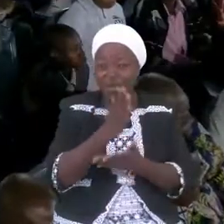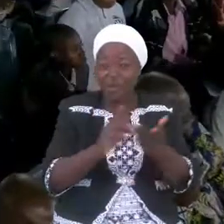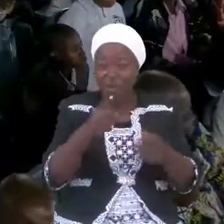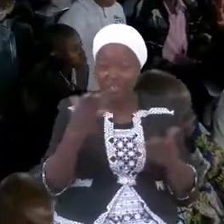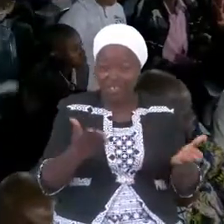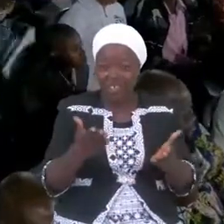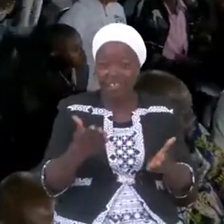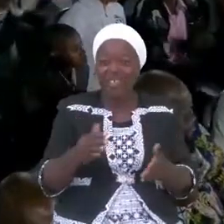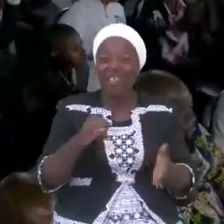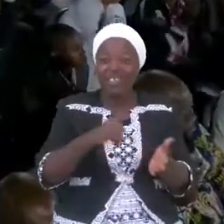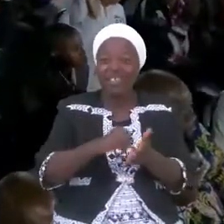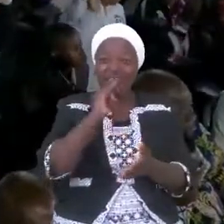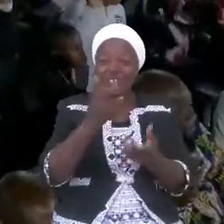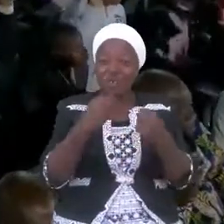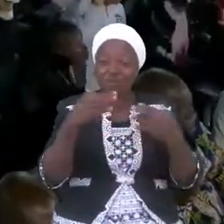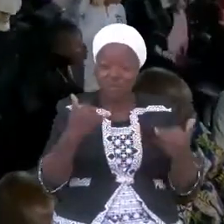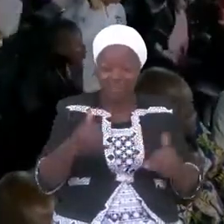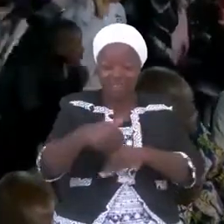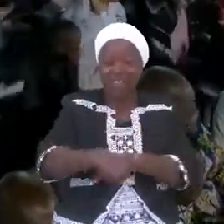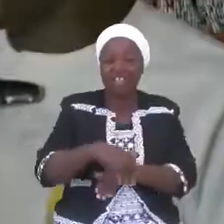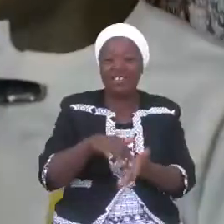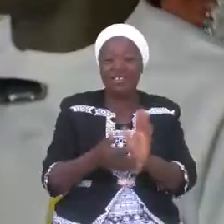that says it's coming tonight.